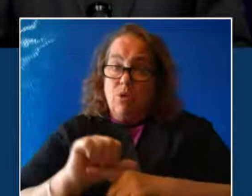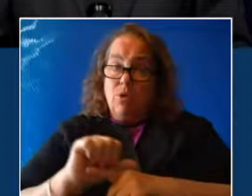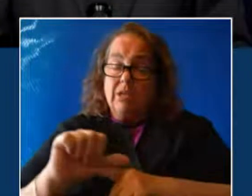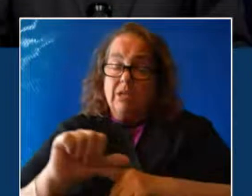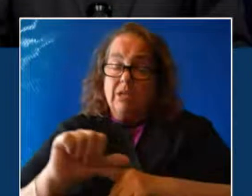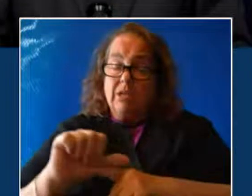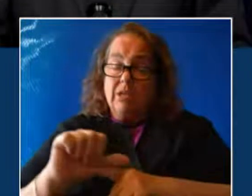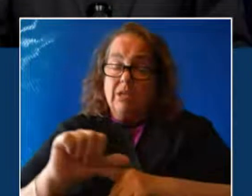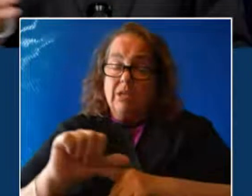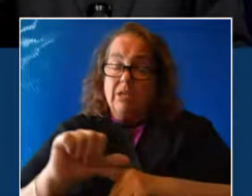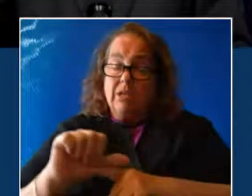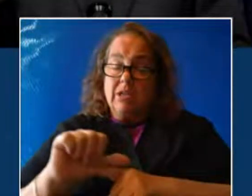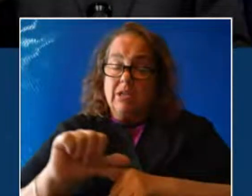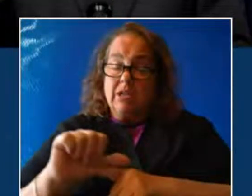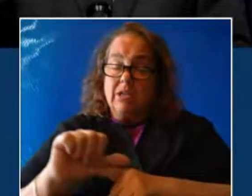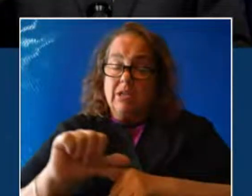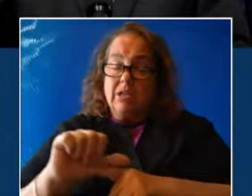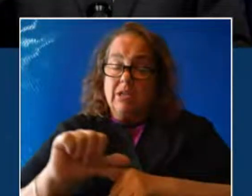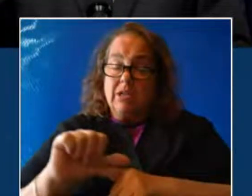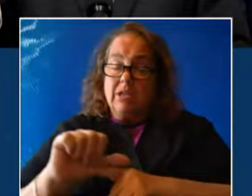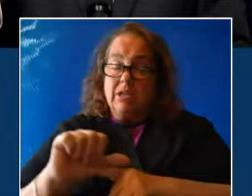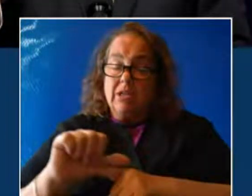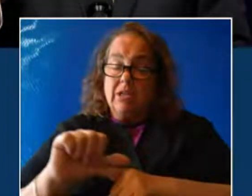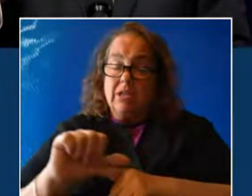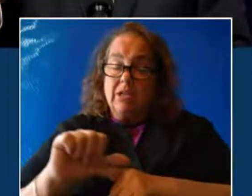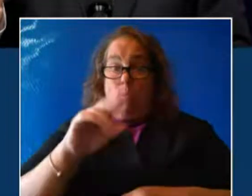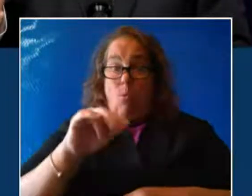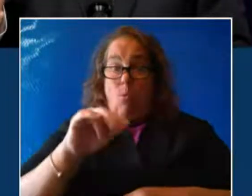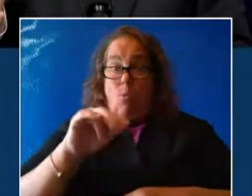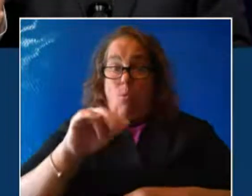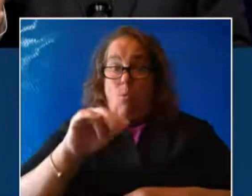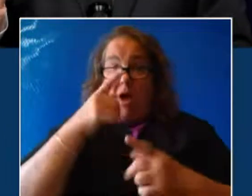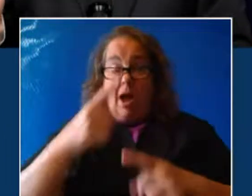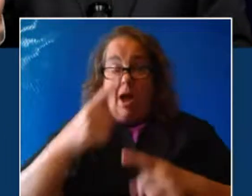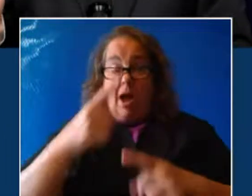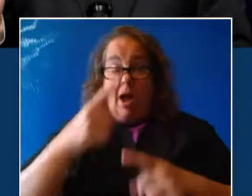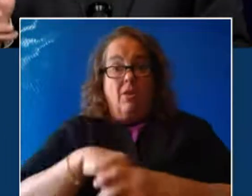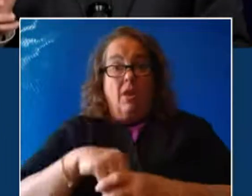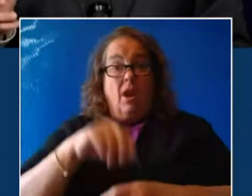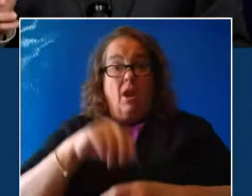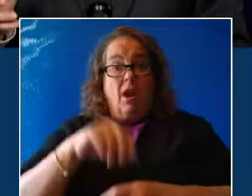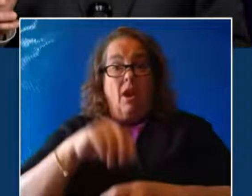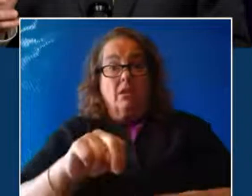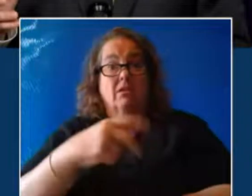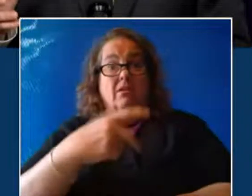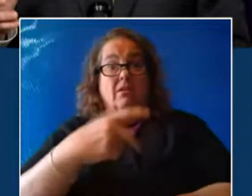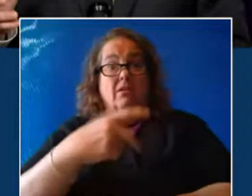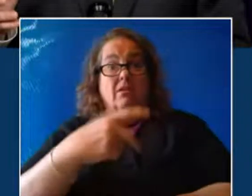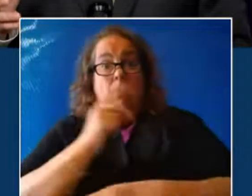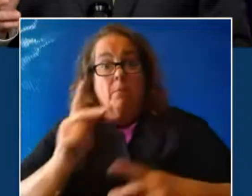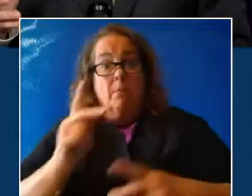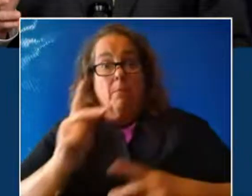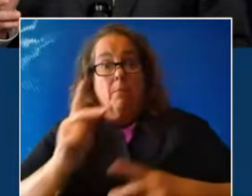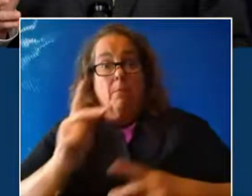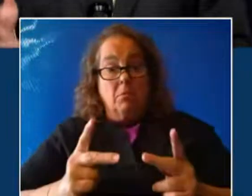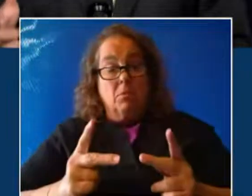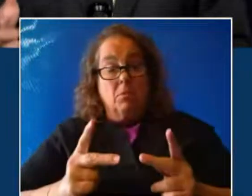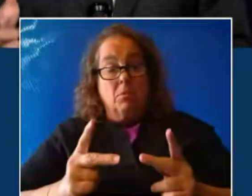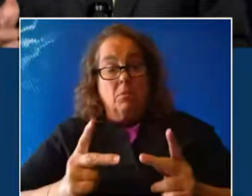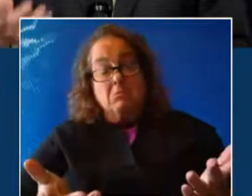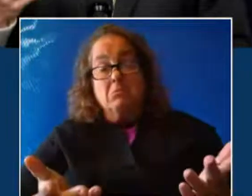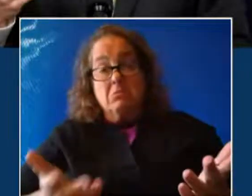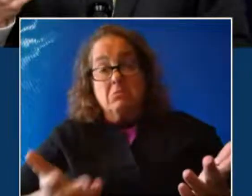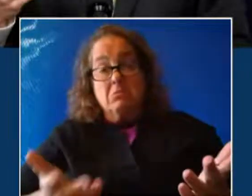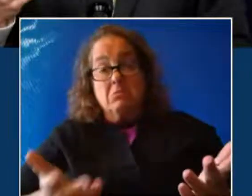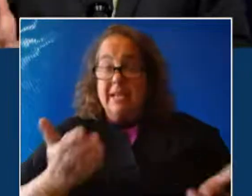that fourth wave occur primarily just in unvaccinated individuals? A large portion would. But as long as there's